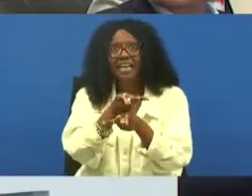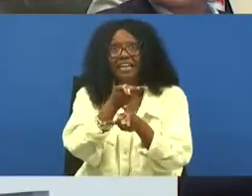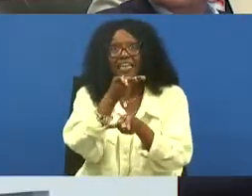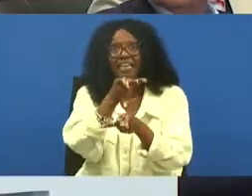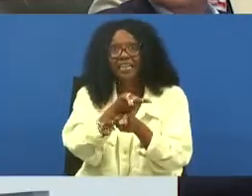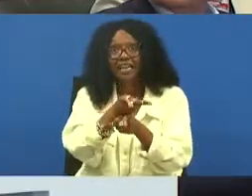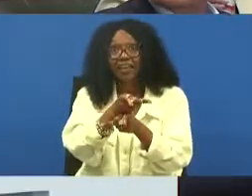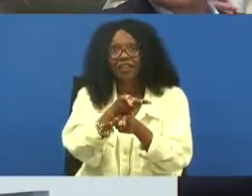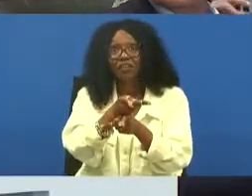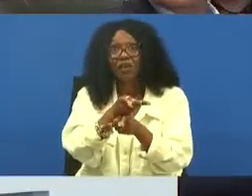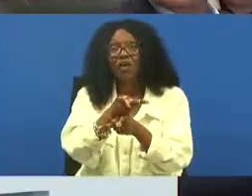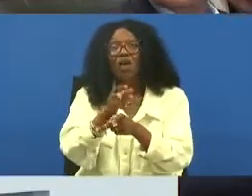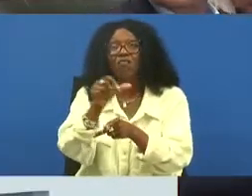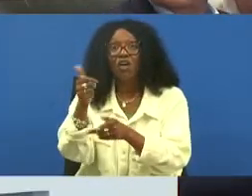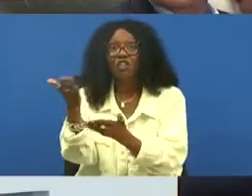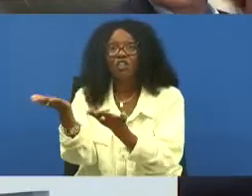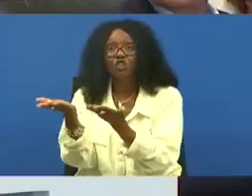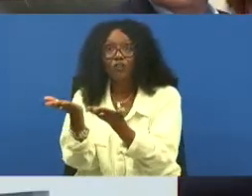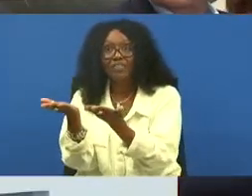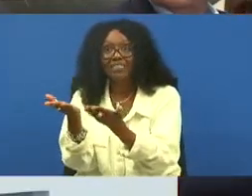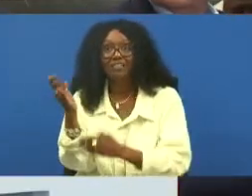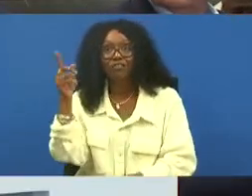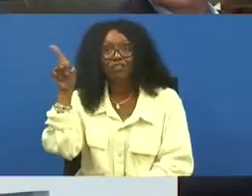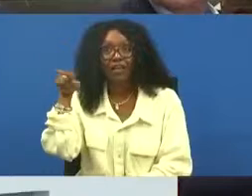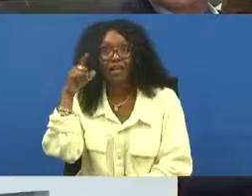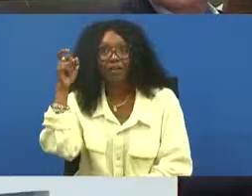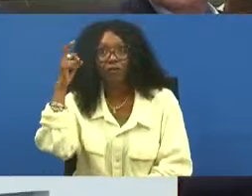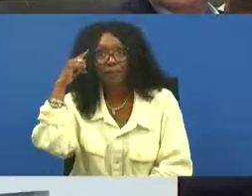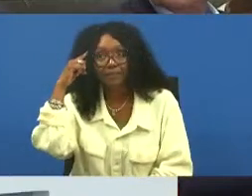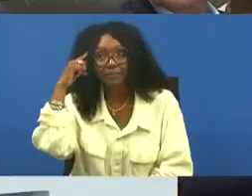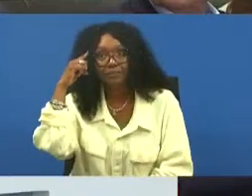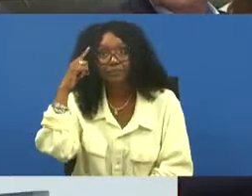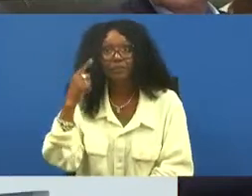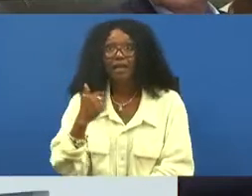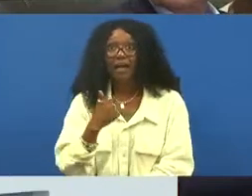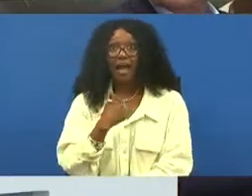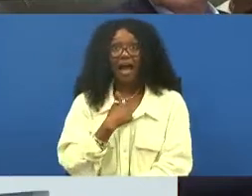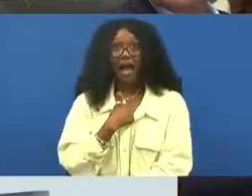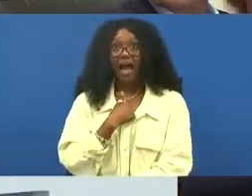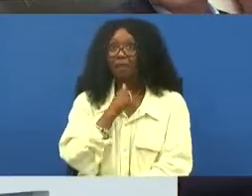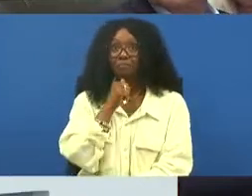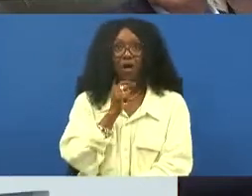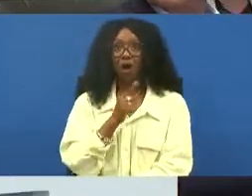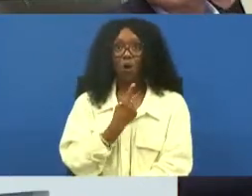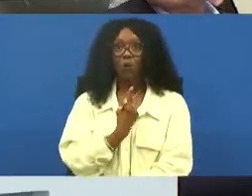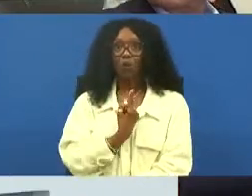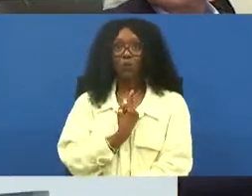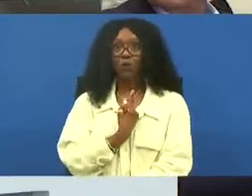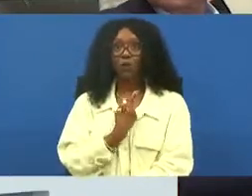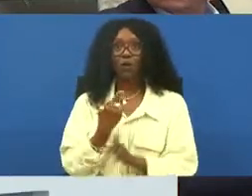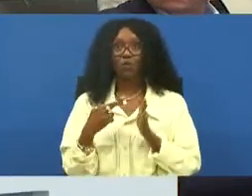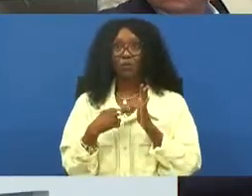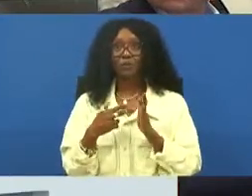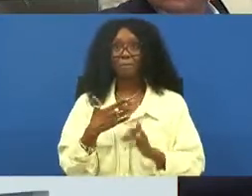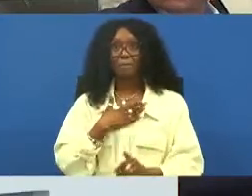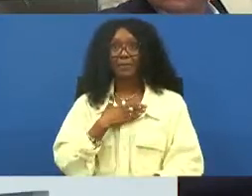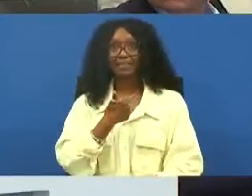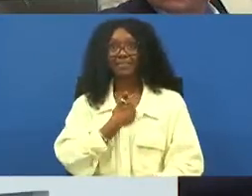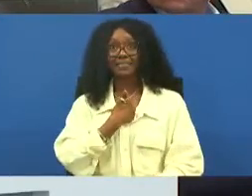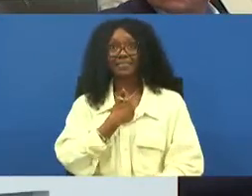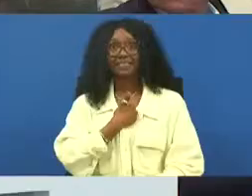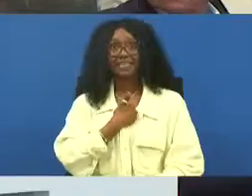fundamental services of the government. And I'm not just up here I'm not representing myself, I'm telling the